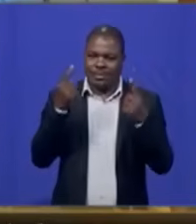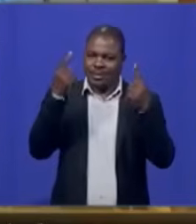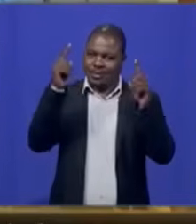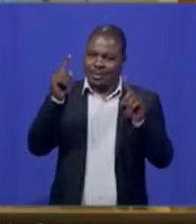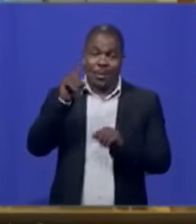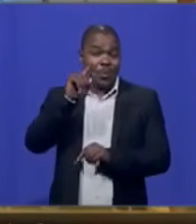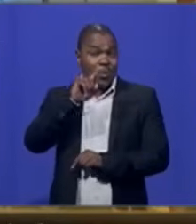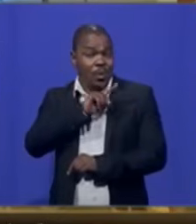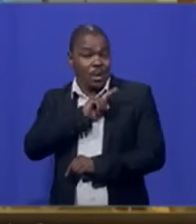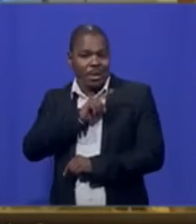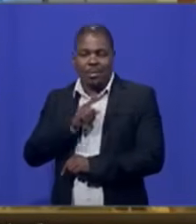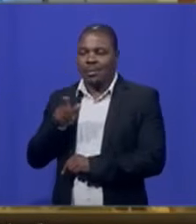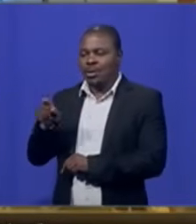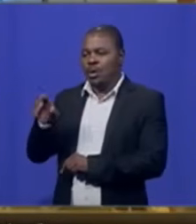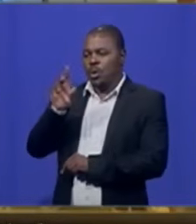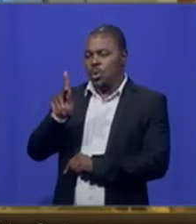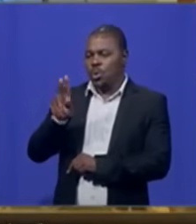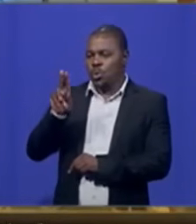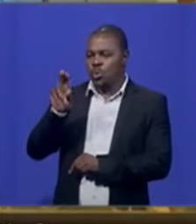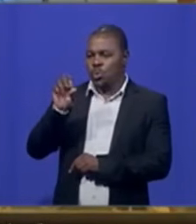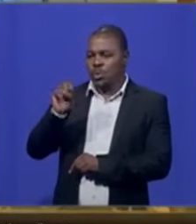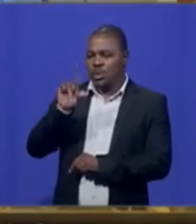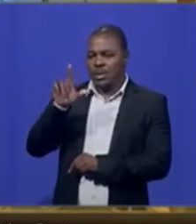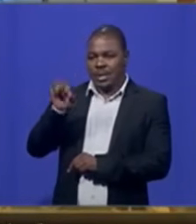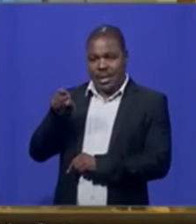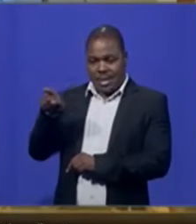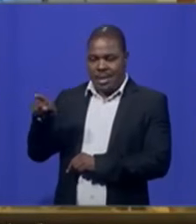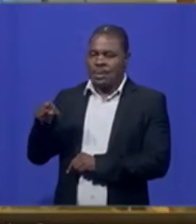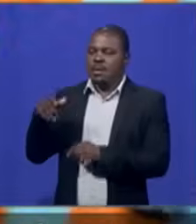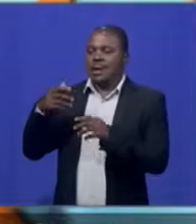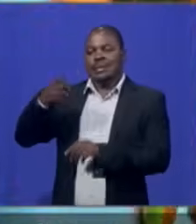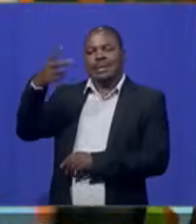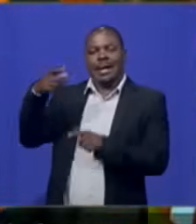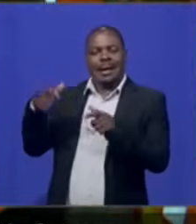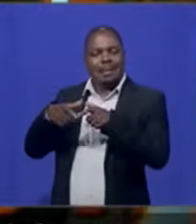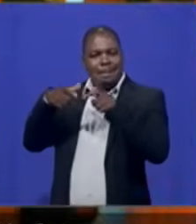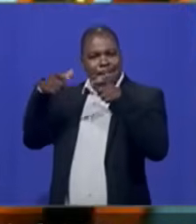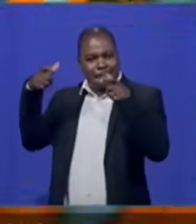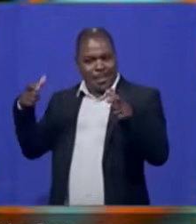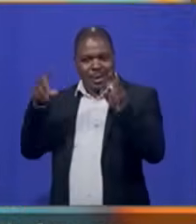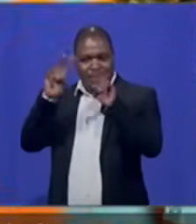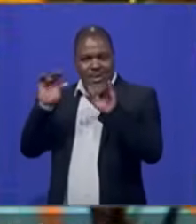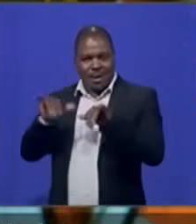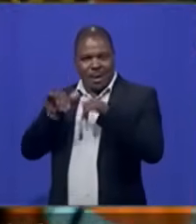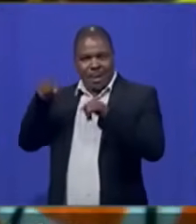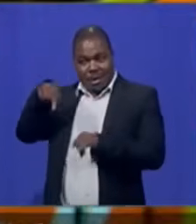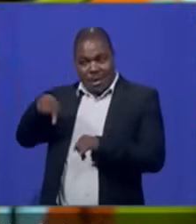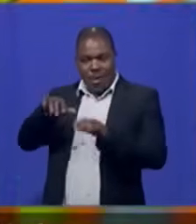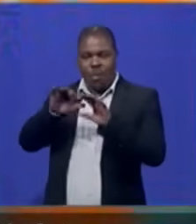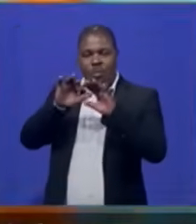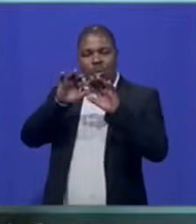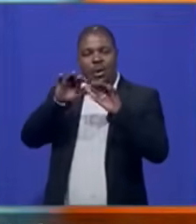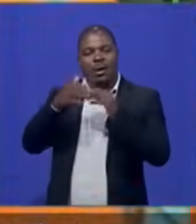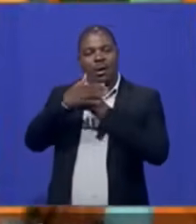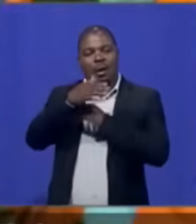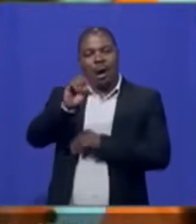amahangwa le station sa motlakase sa kusile e leng sa bobedi se seholo ka ho fetisisa sa motlakase kontinenteng se eketsang dimegawatt